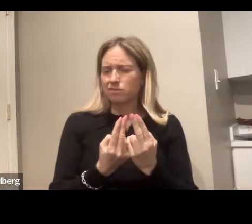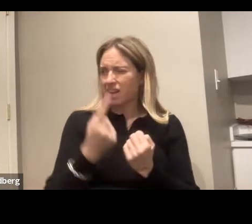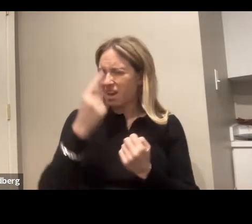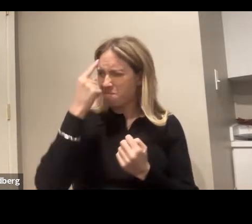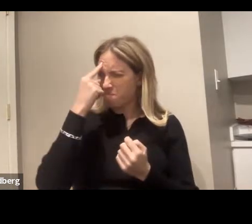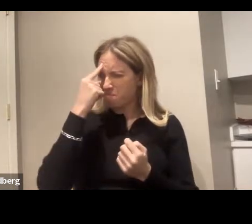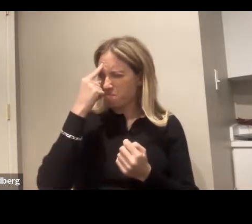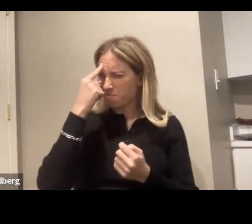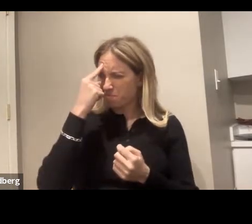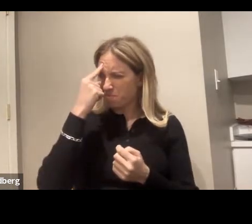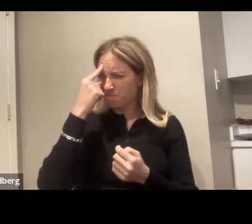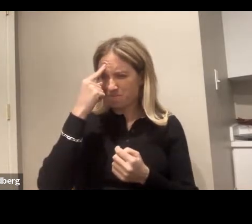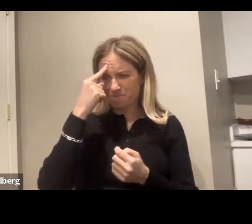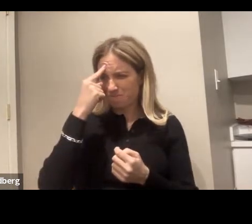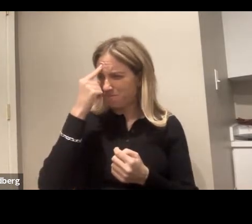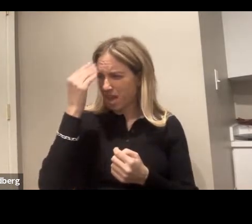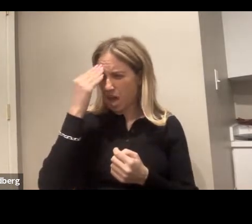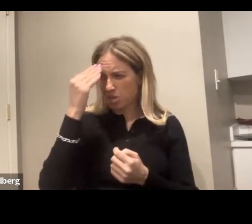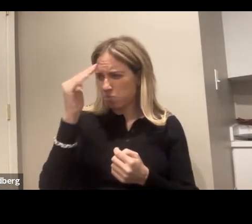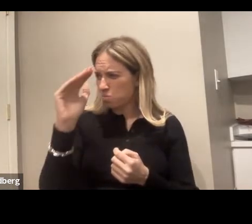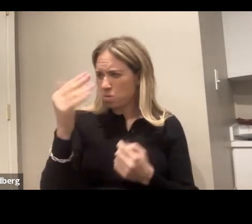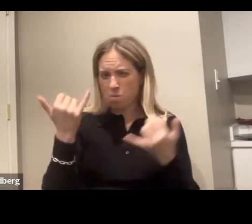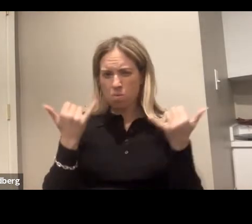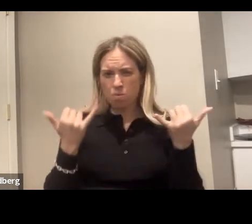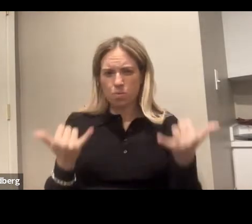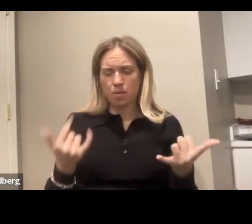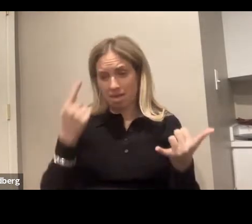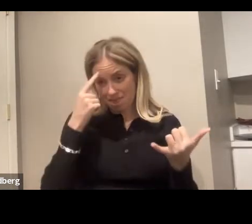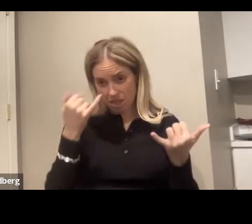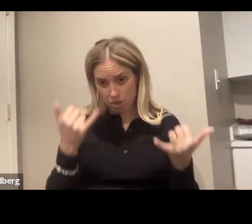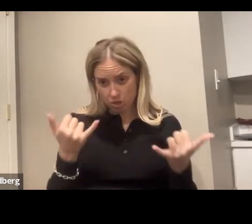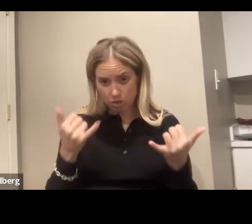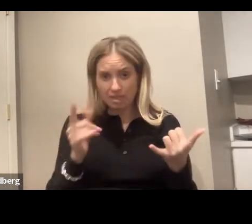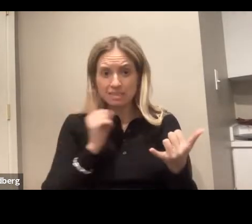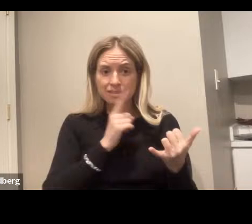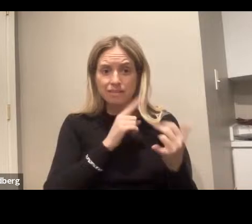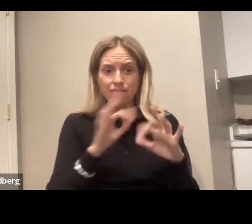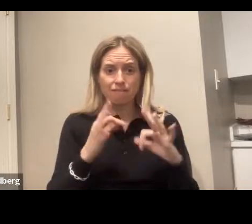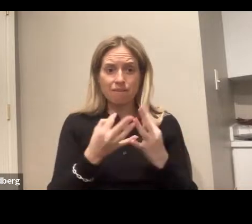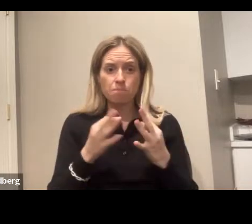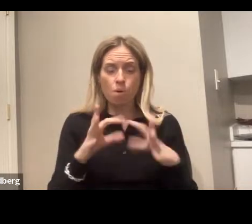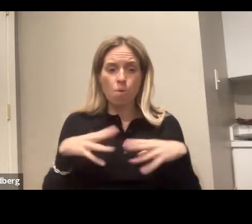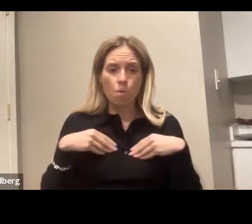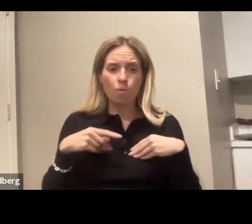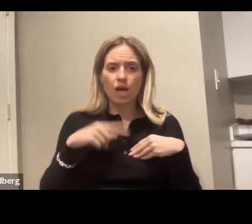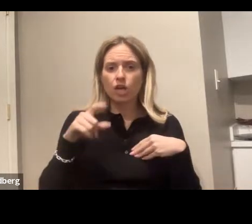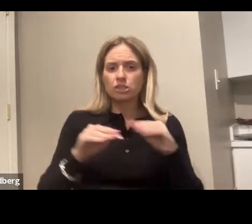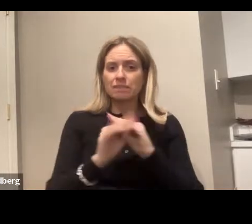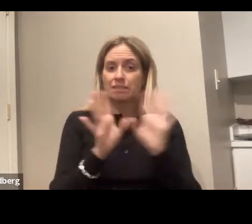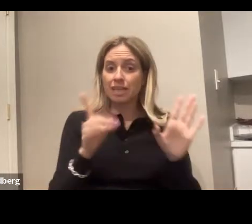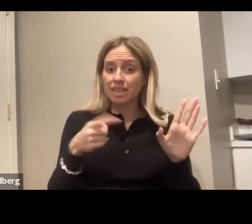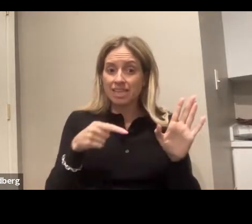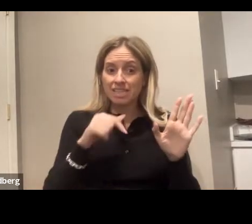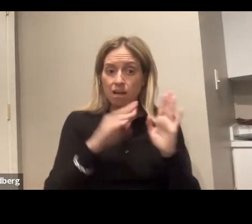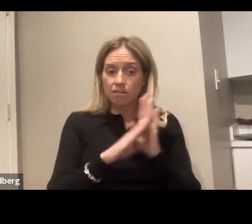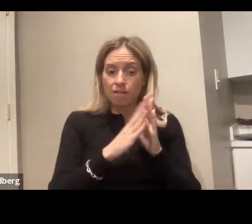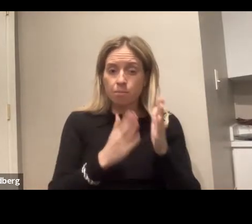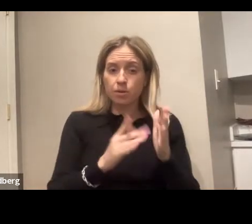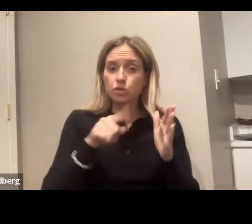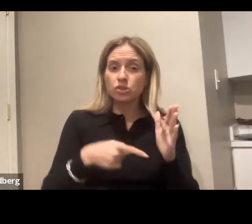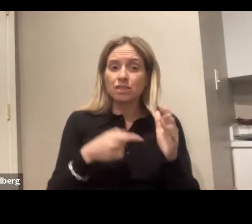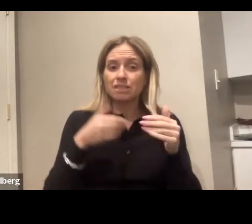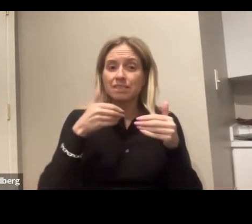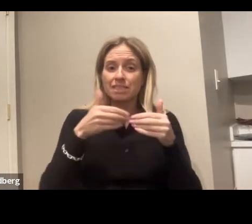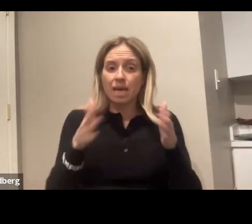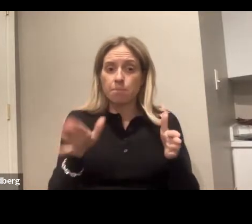Believe, I don't know off the top of my head, I believe it's currently single family owned. And I should clarify, these aren't developers, these are just neighbors who were just trying